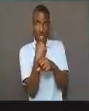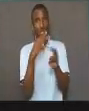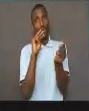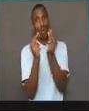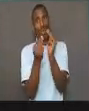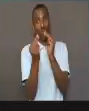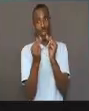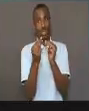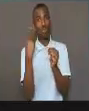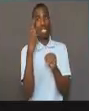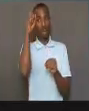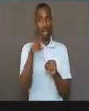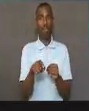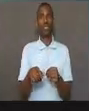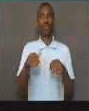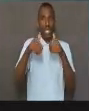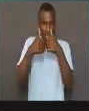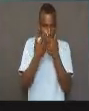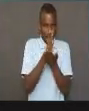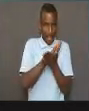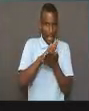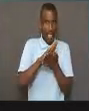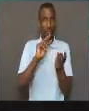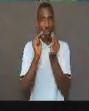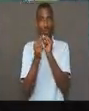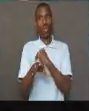order to calculate the net moment.